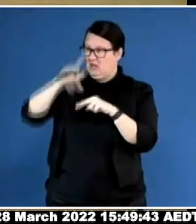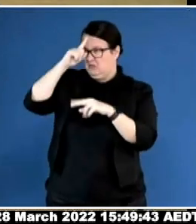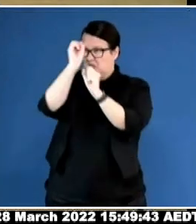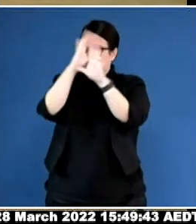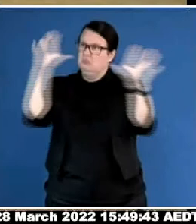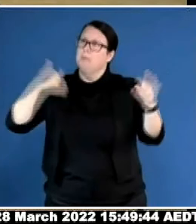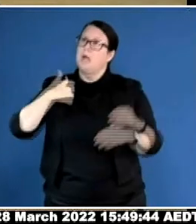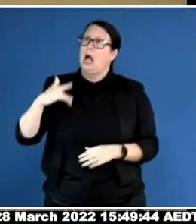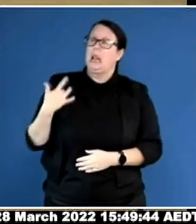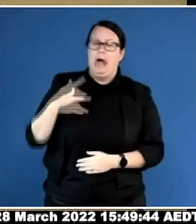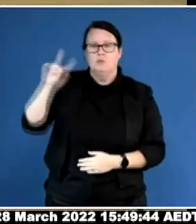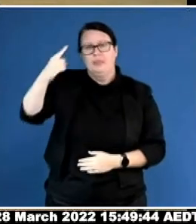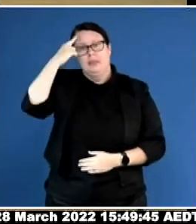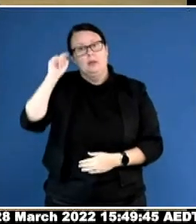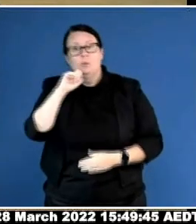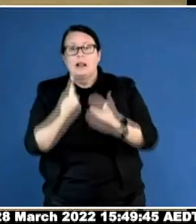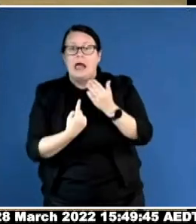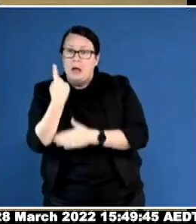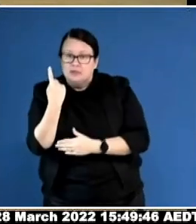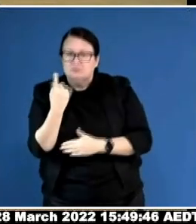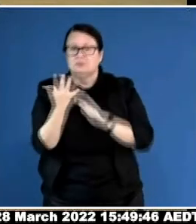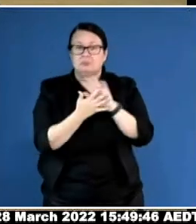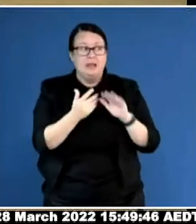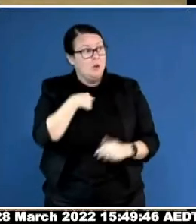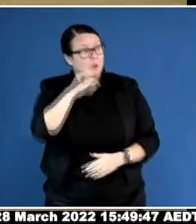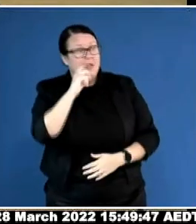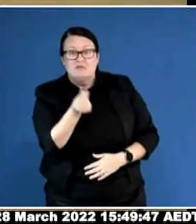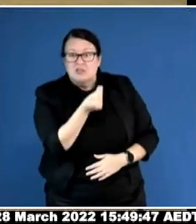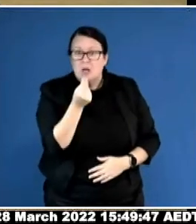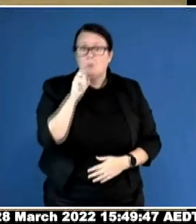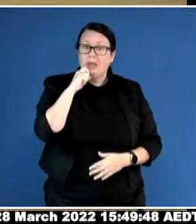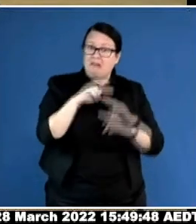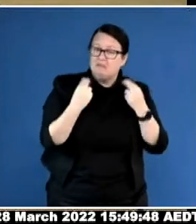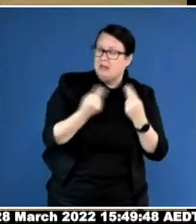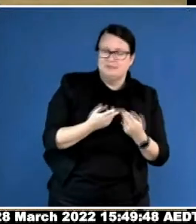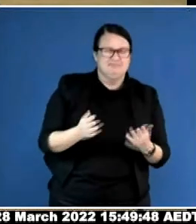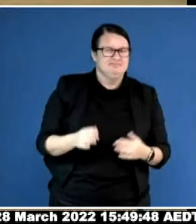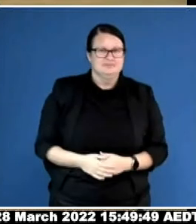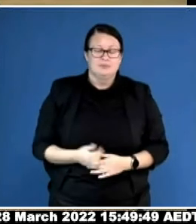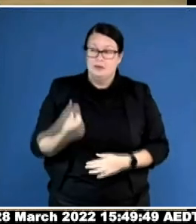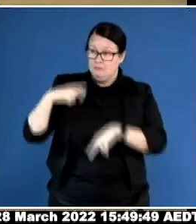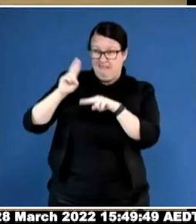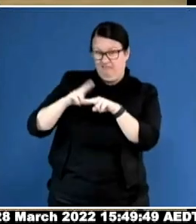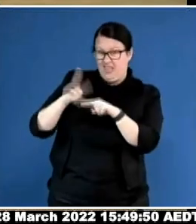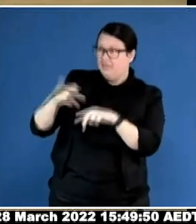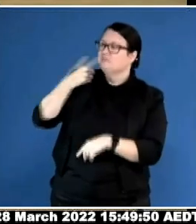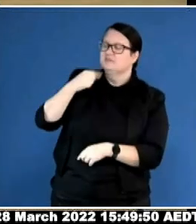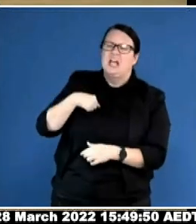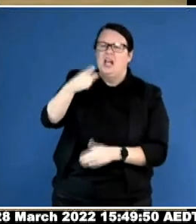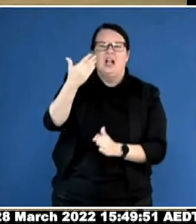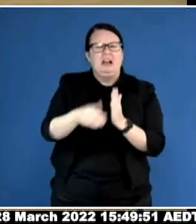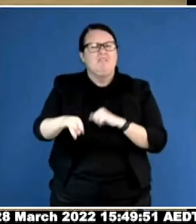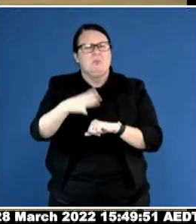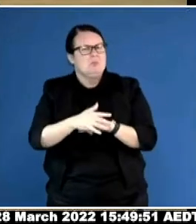was possible for me in terms of relationship and family. I remember my father saying that I would not get married.